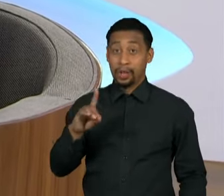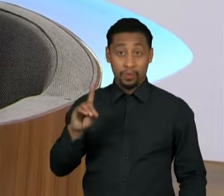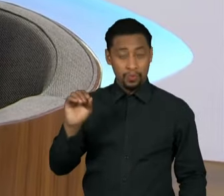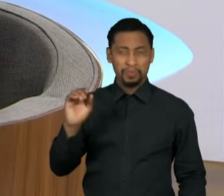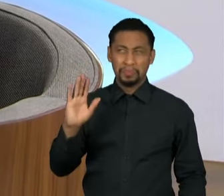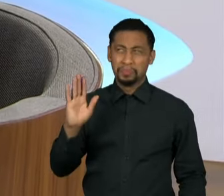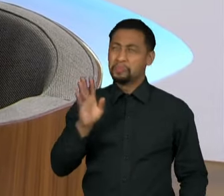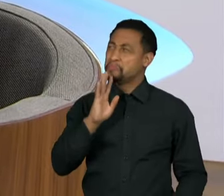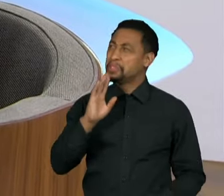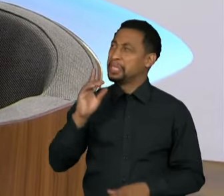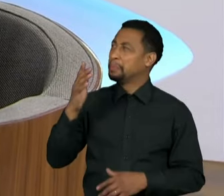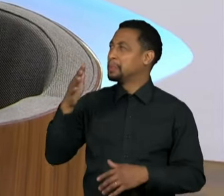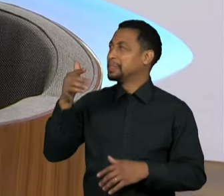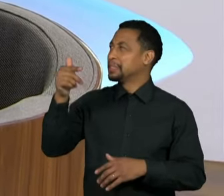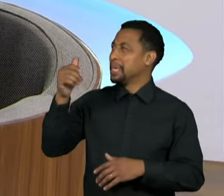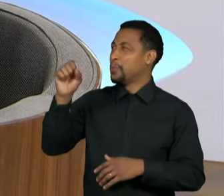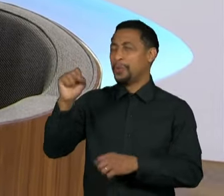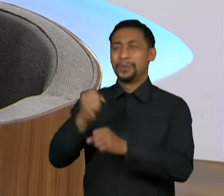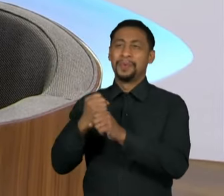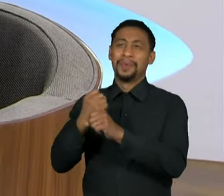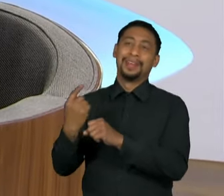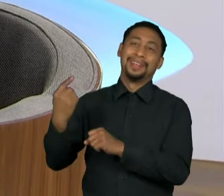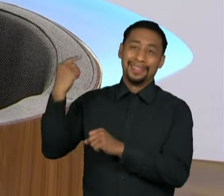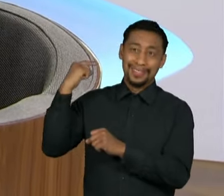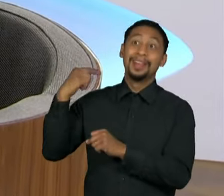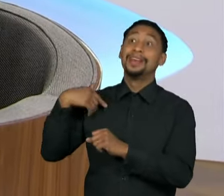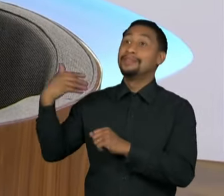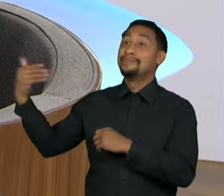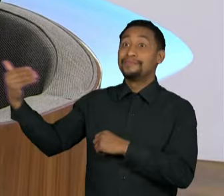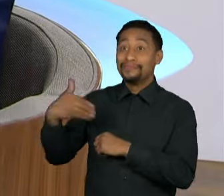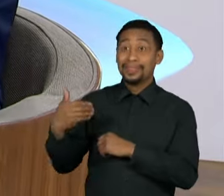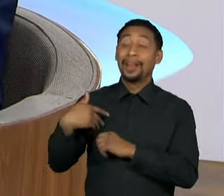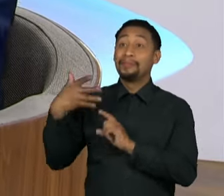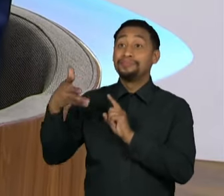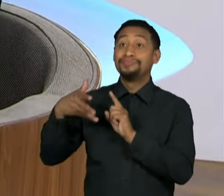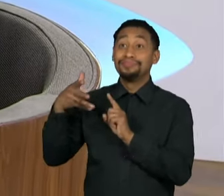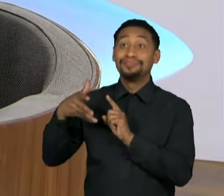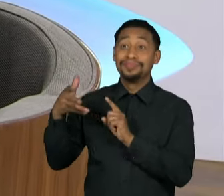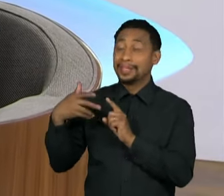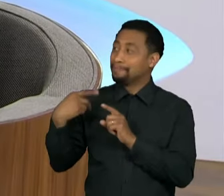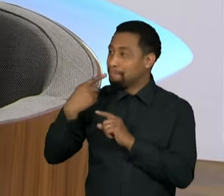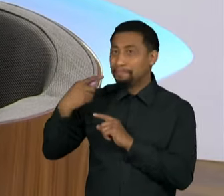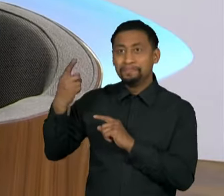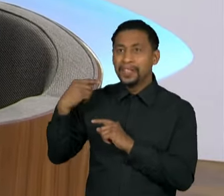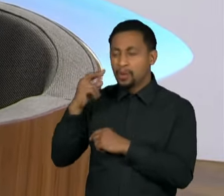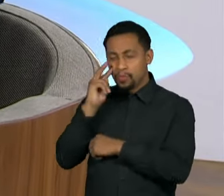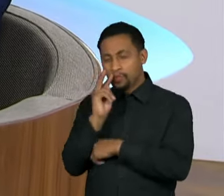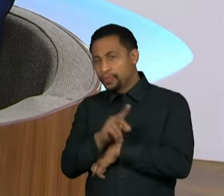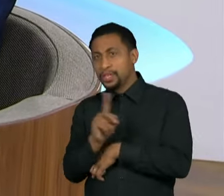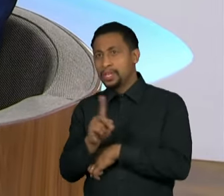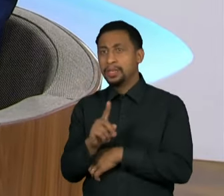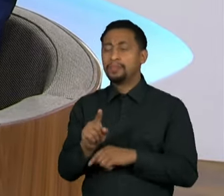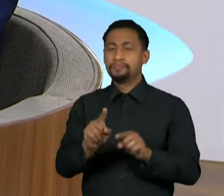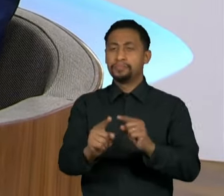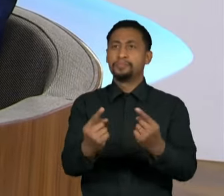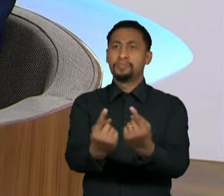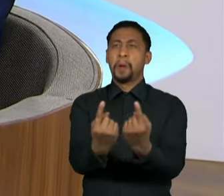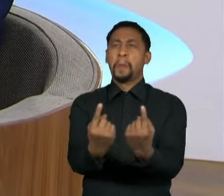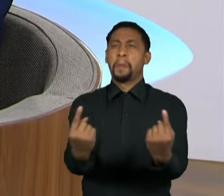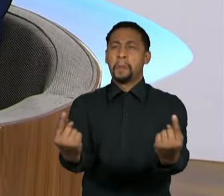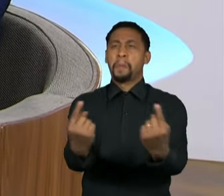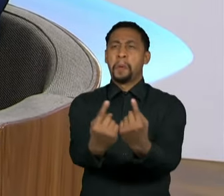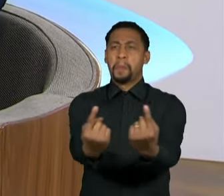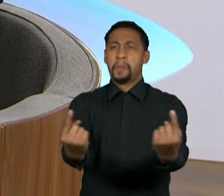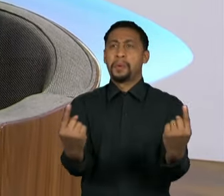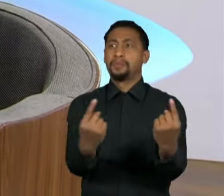7 or 8 years ago, appeared at a lecture I recently gave. I hadn't seen him during all of this time. We met some years